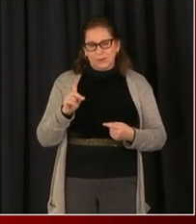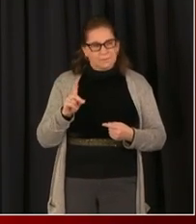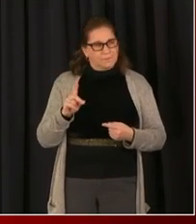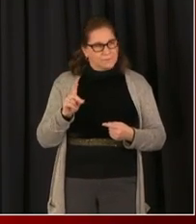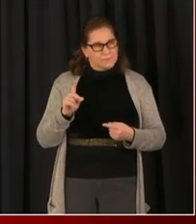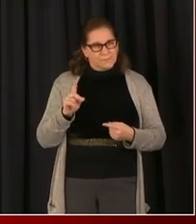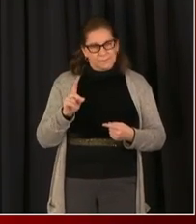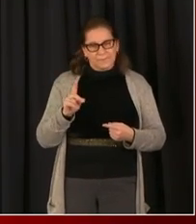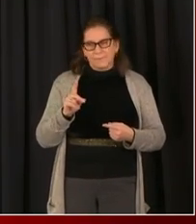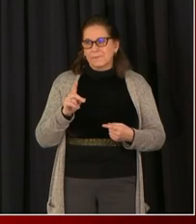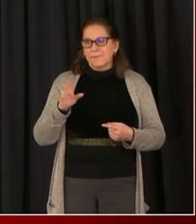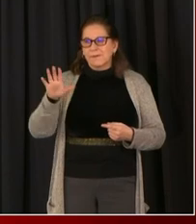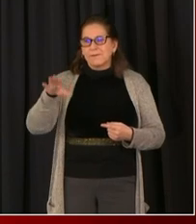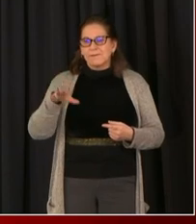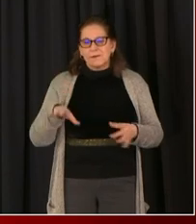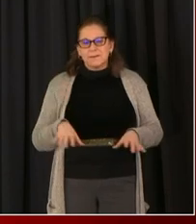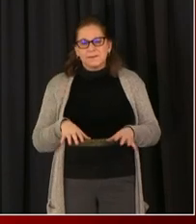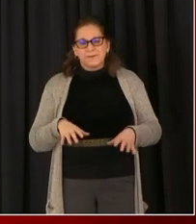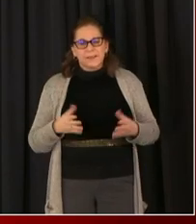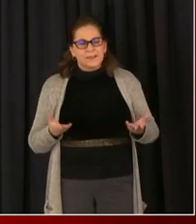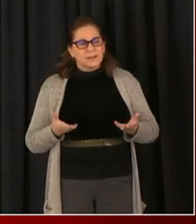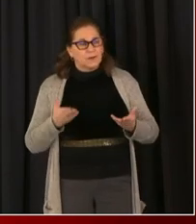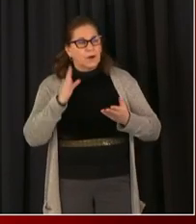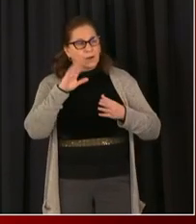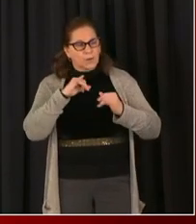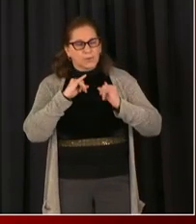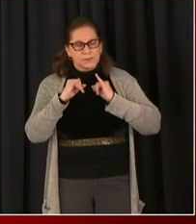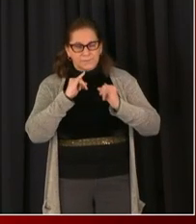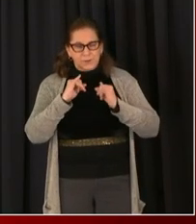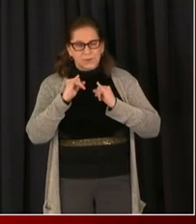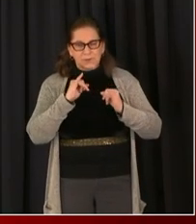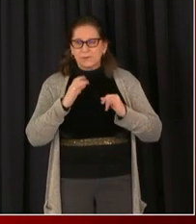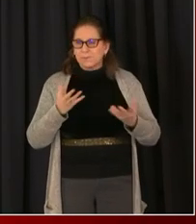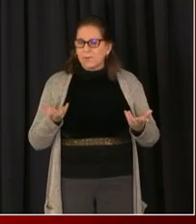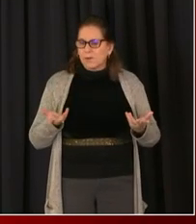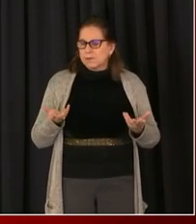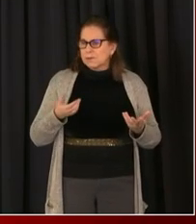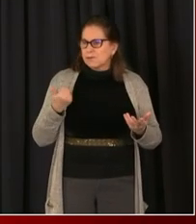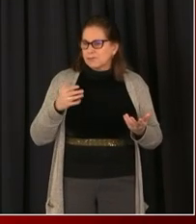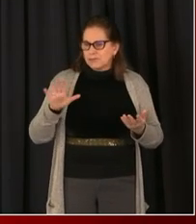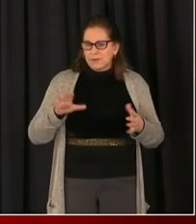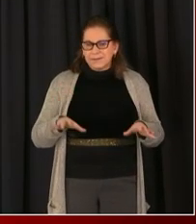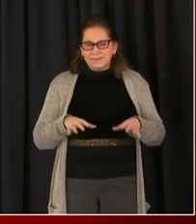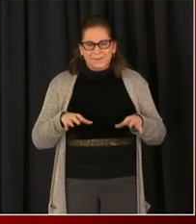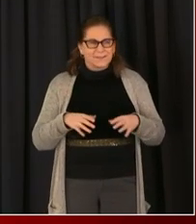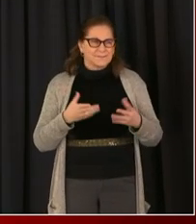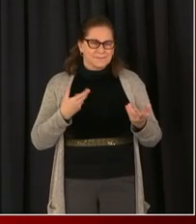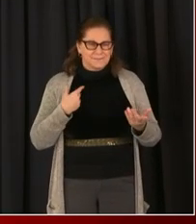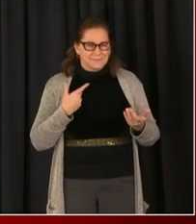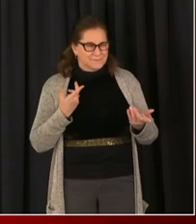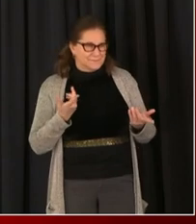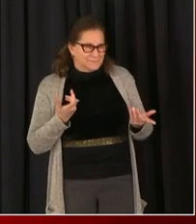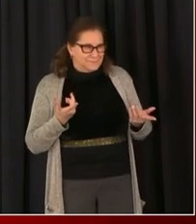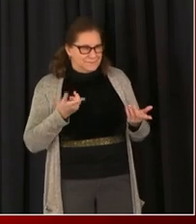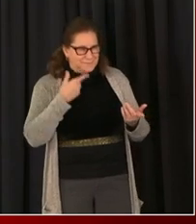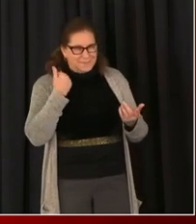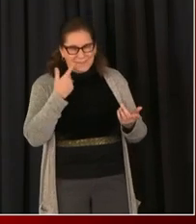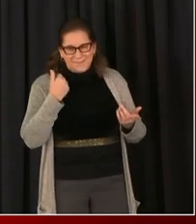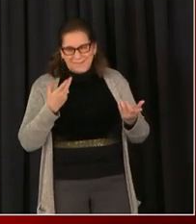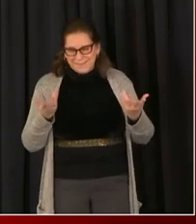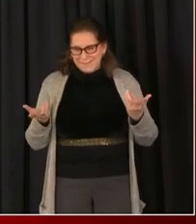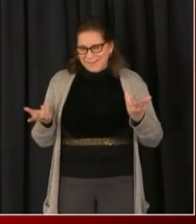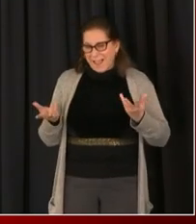anything, I'm serious. I'm going to do that. And we'll do it hopefully, we'll do it. So let me make